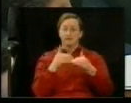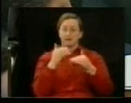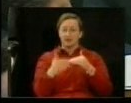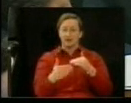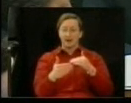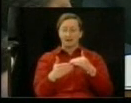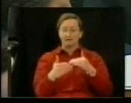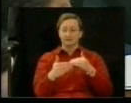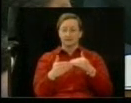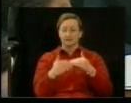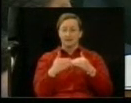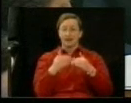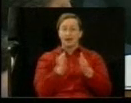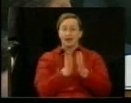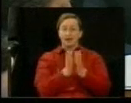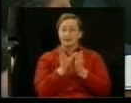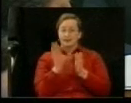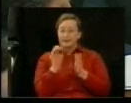election.